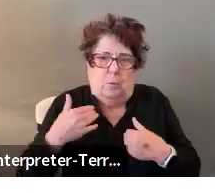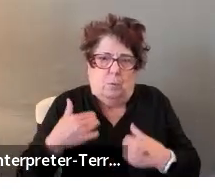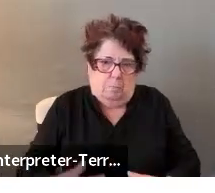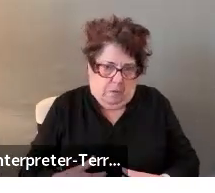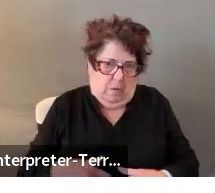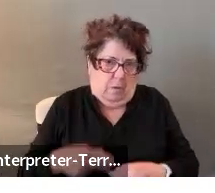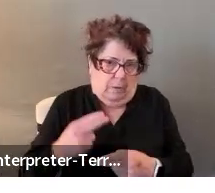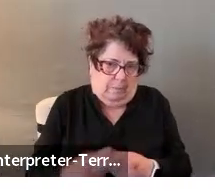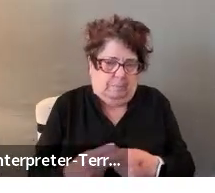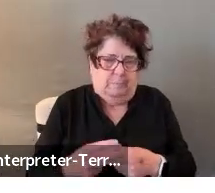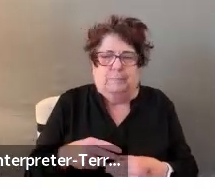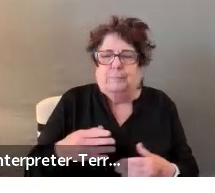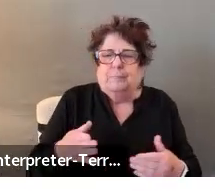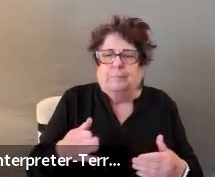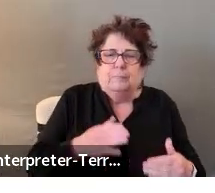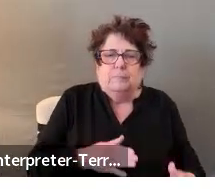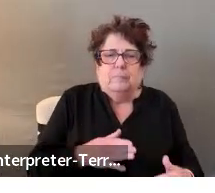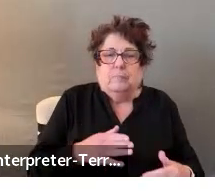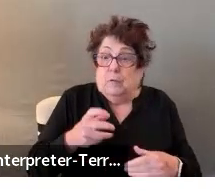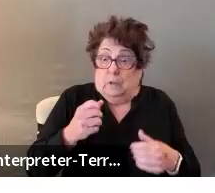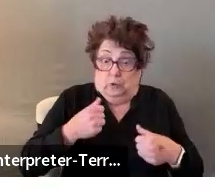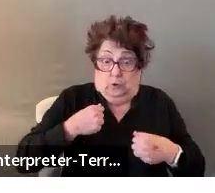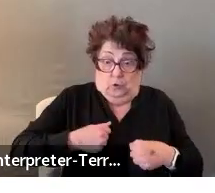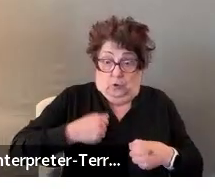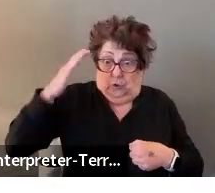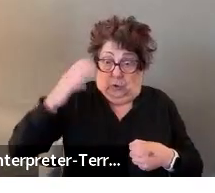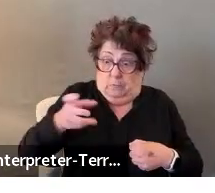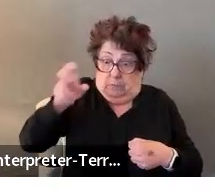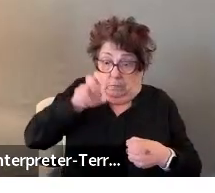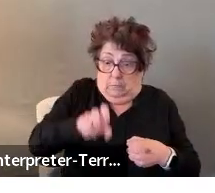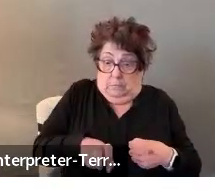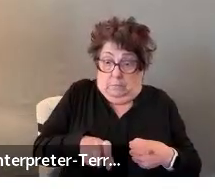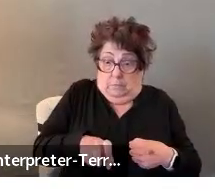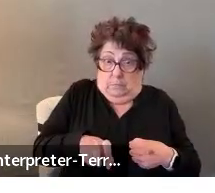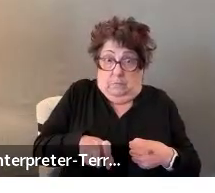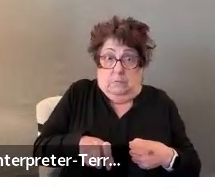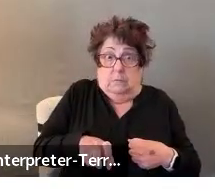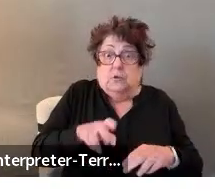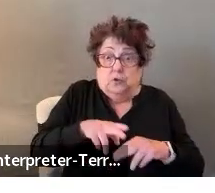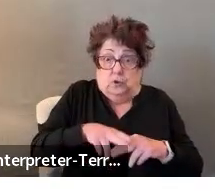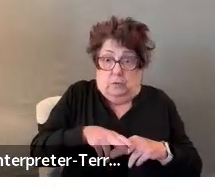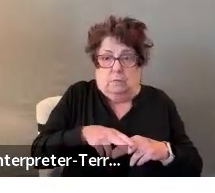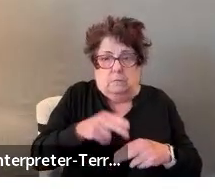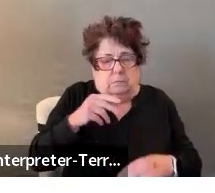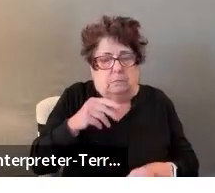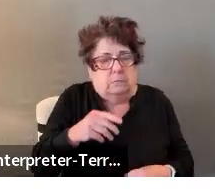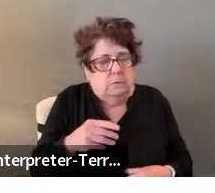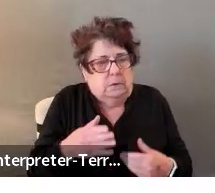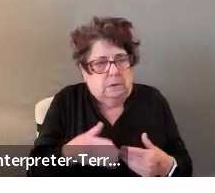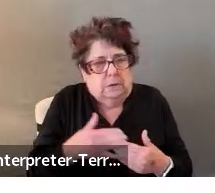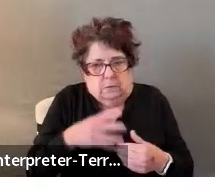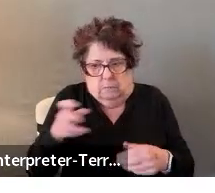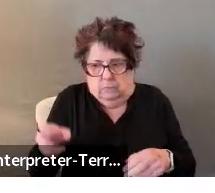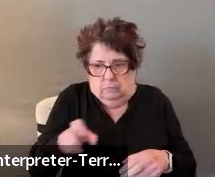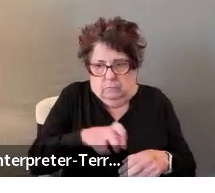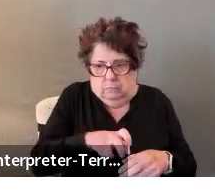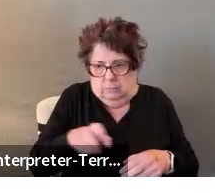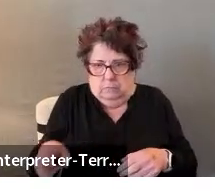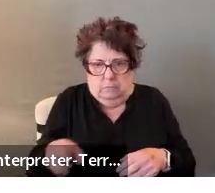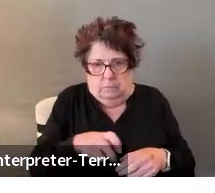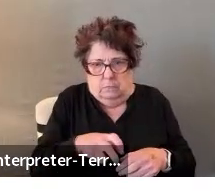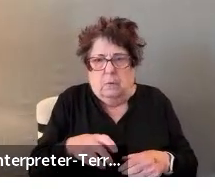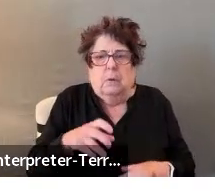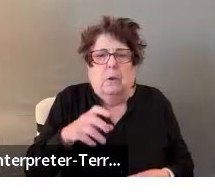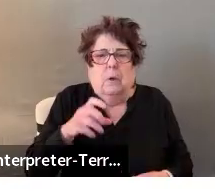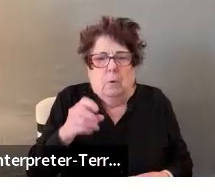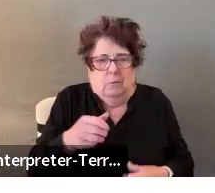A bath chair helps facilitate easy transfers or avoid standing on wet surfaces, reducing fall risk.